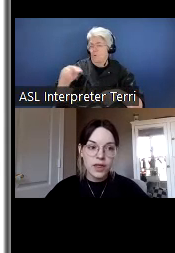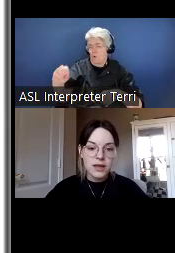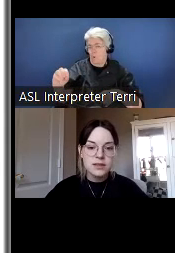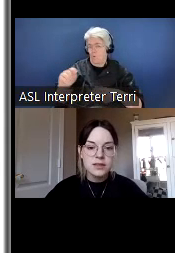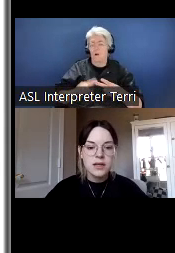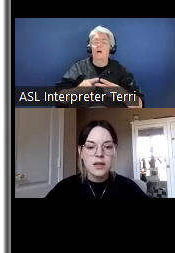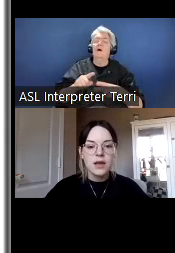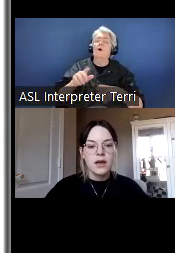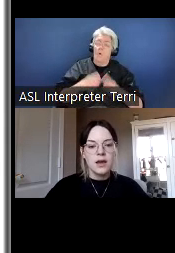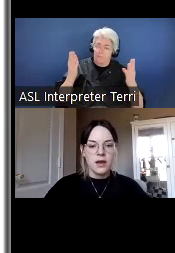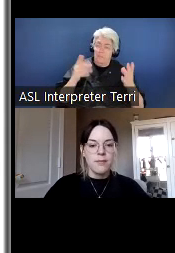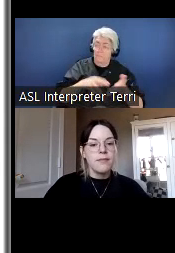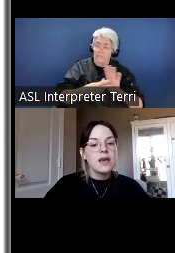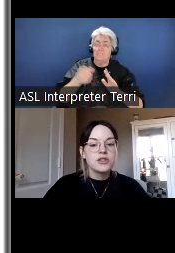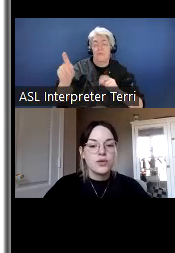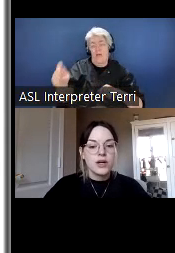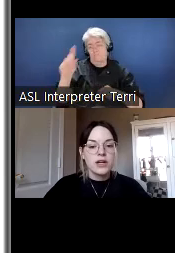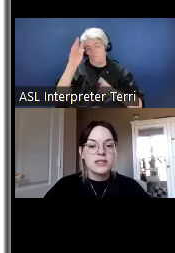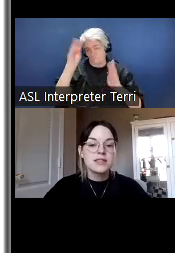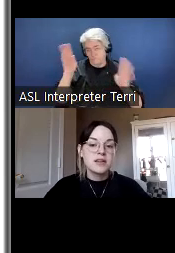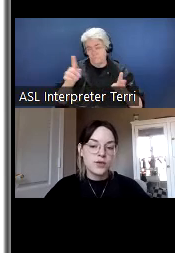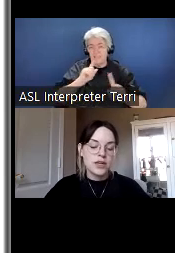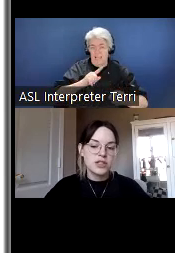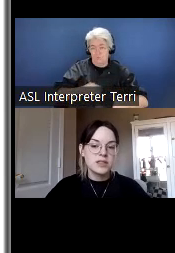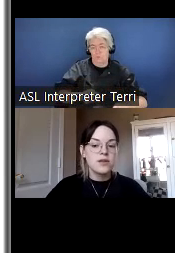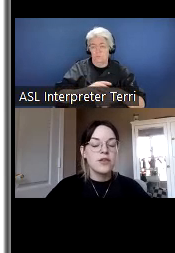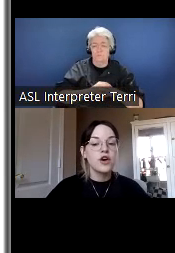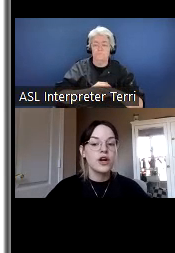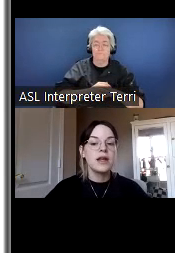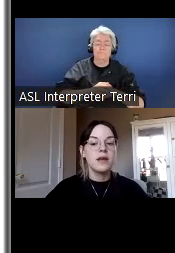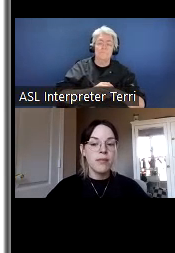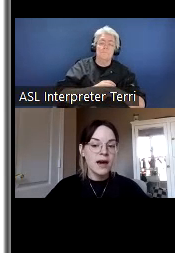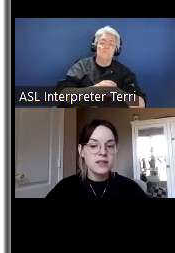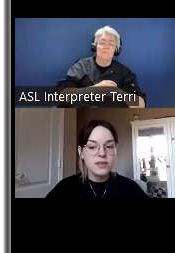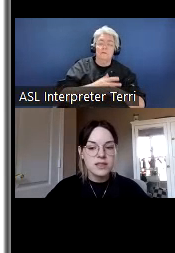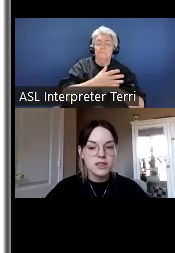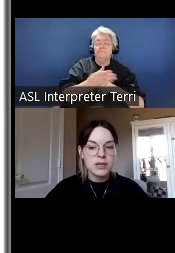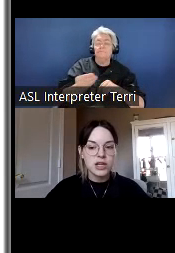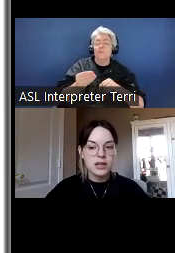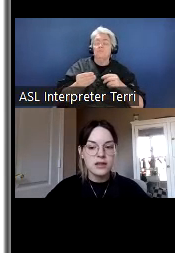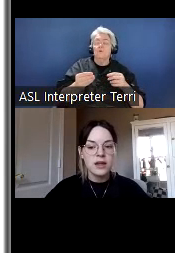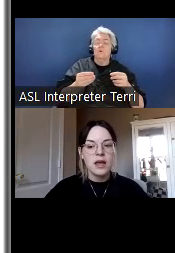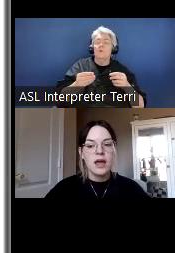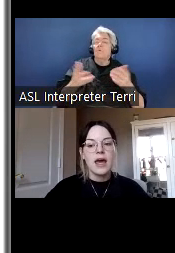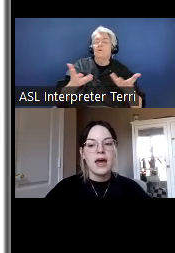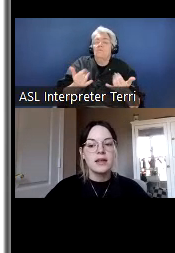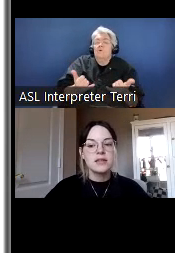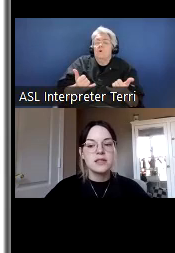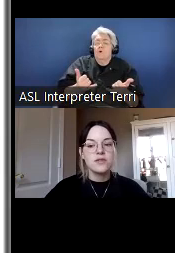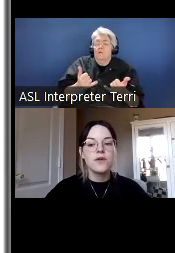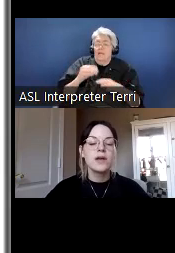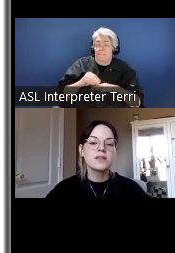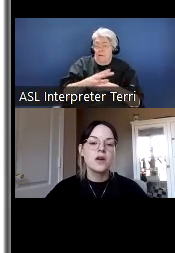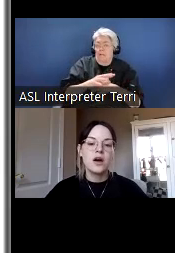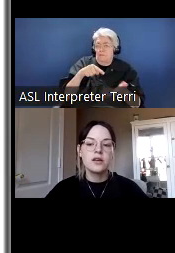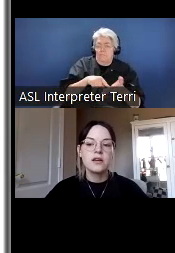want to share with us, making sure to center questions around the current impact of the situation